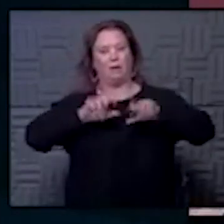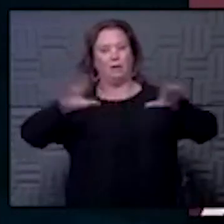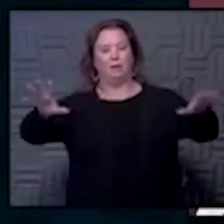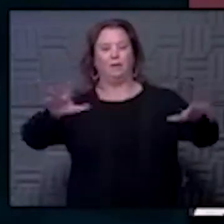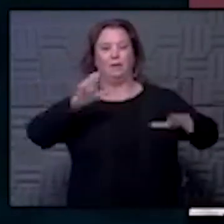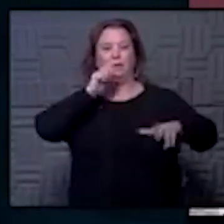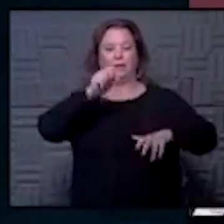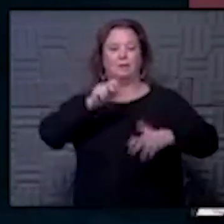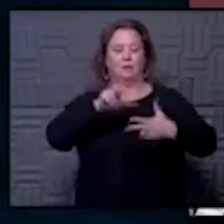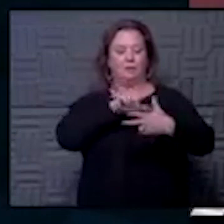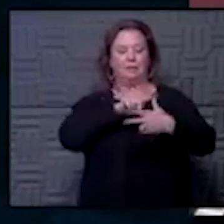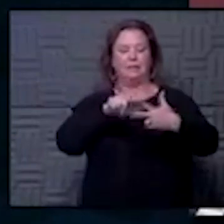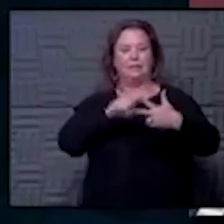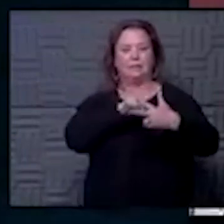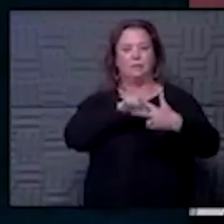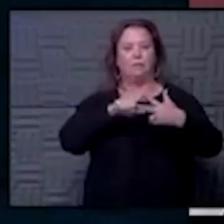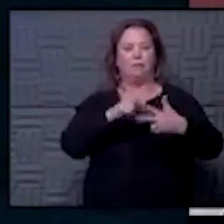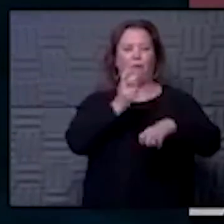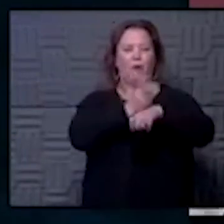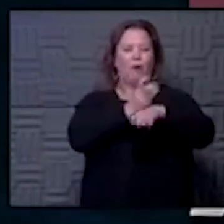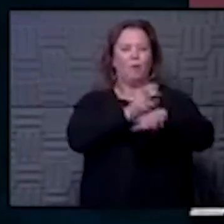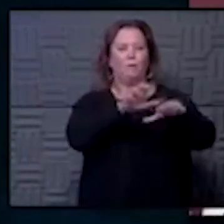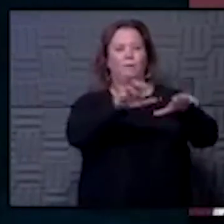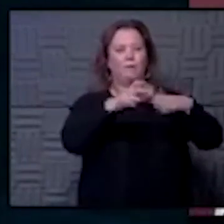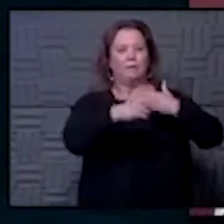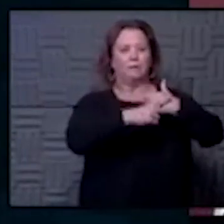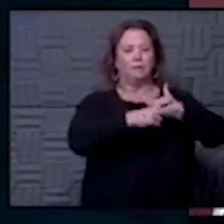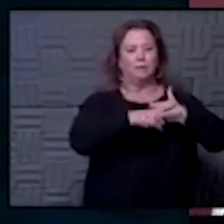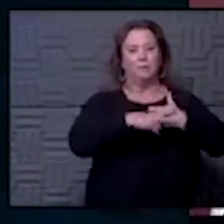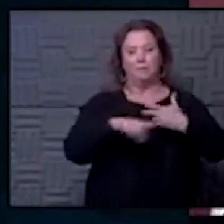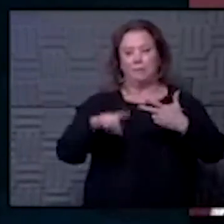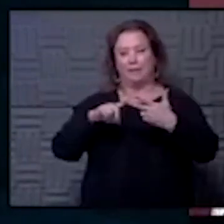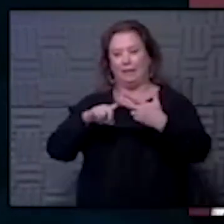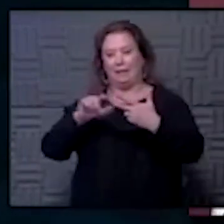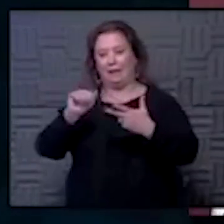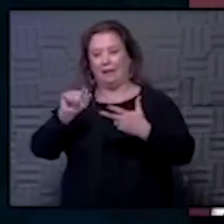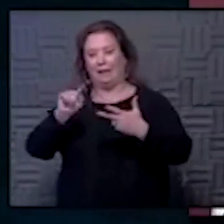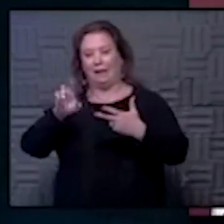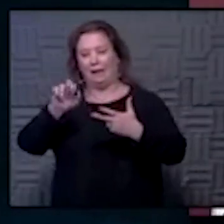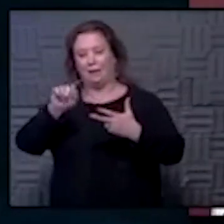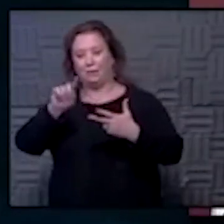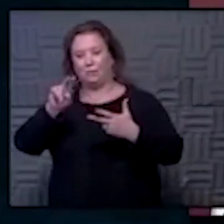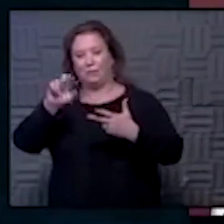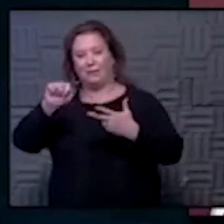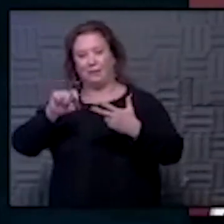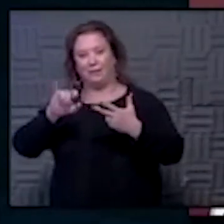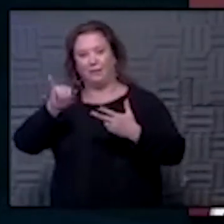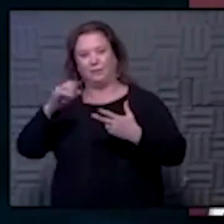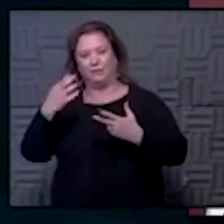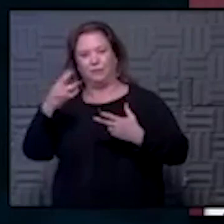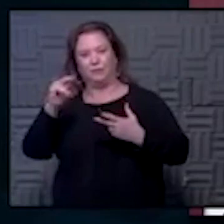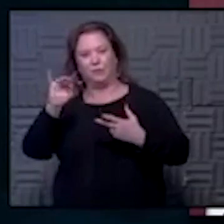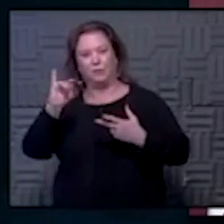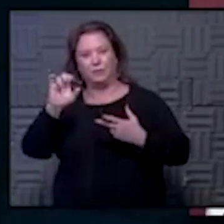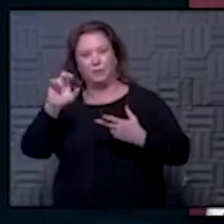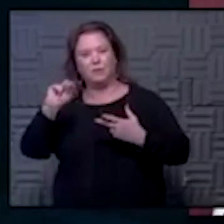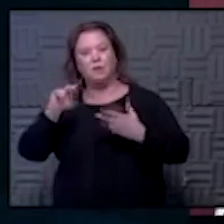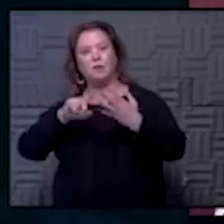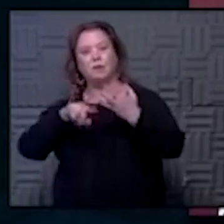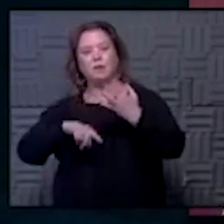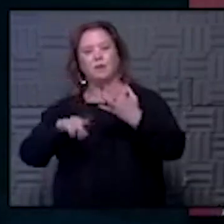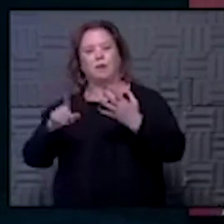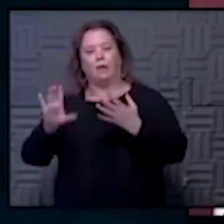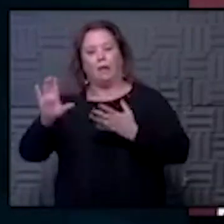handling. Moderna and Pfizer are harder to handle, but the AstraZeneca and the Johnson & Johnson one are a little bit easier to handle. Talk to us about some of just the